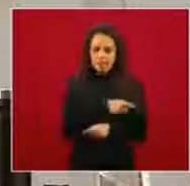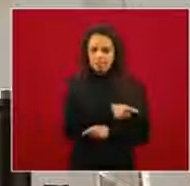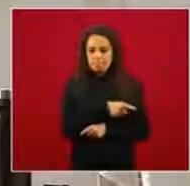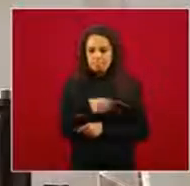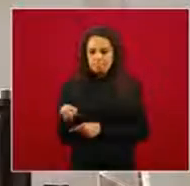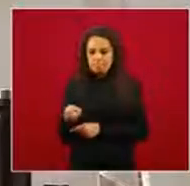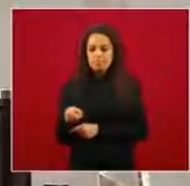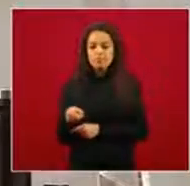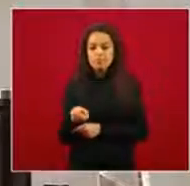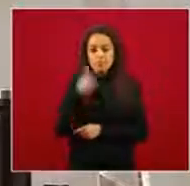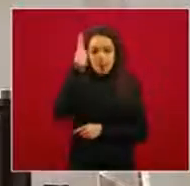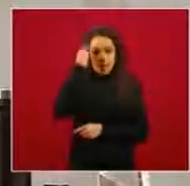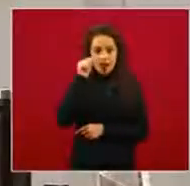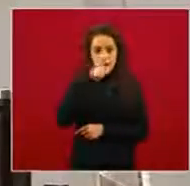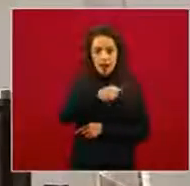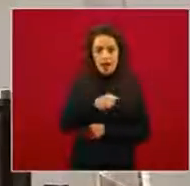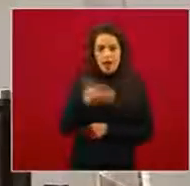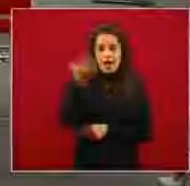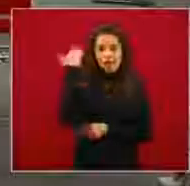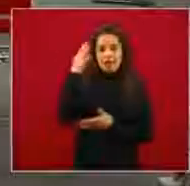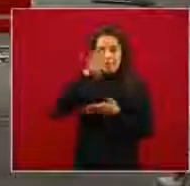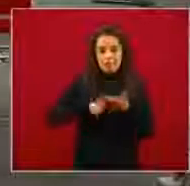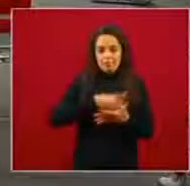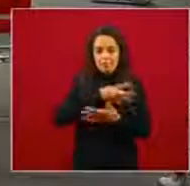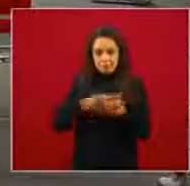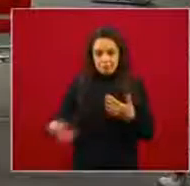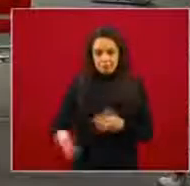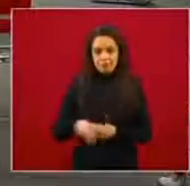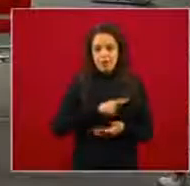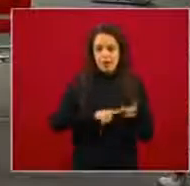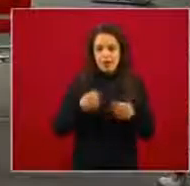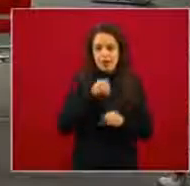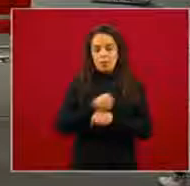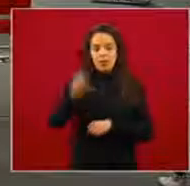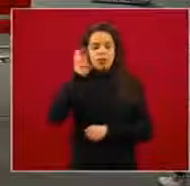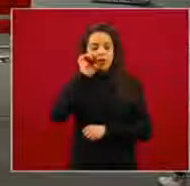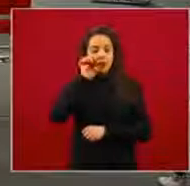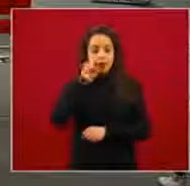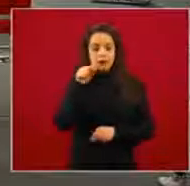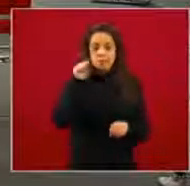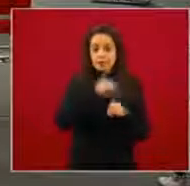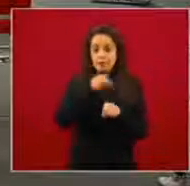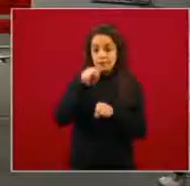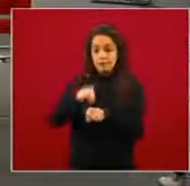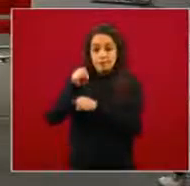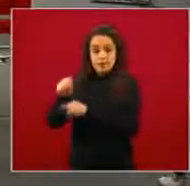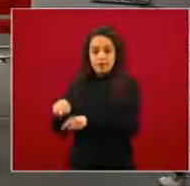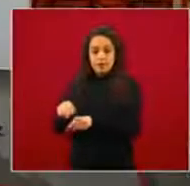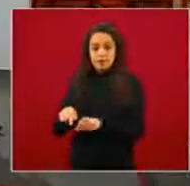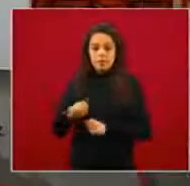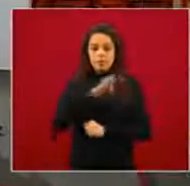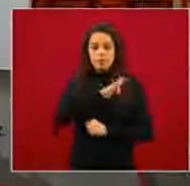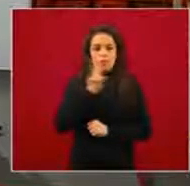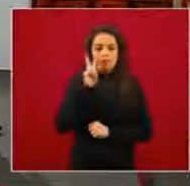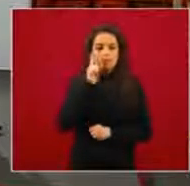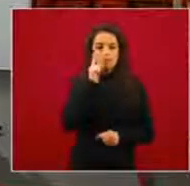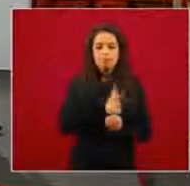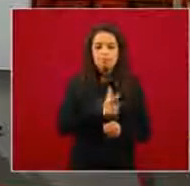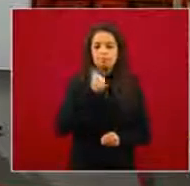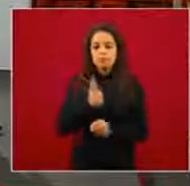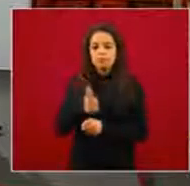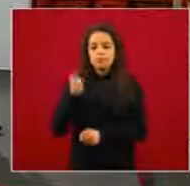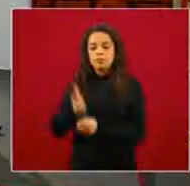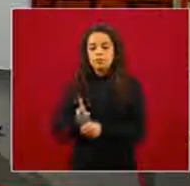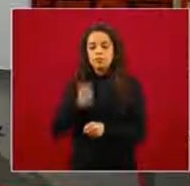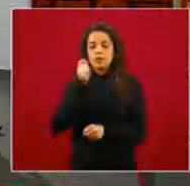remember a chart, a green chart, yellow, orange, and green, with focus actions with the expectation that we would